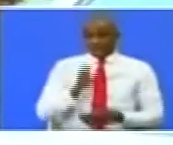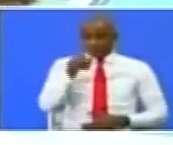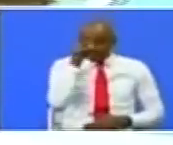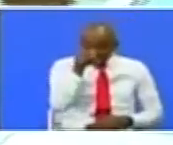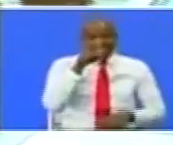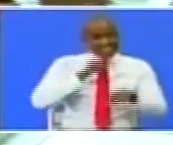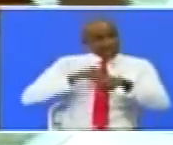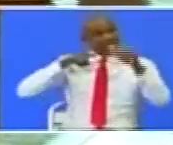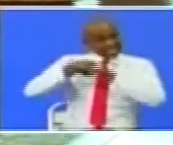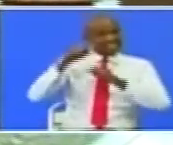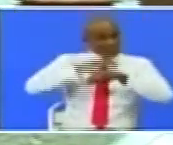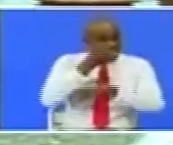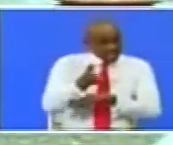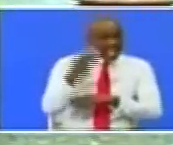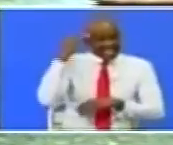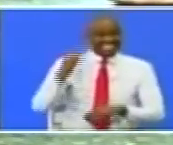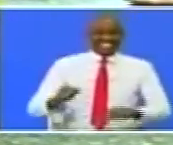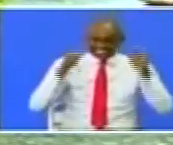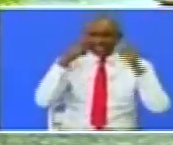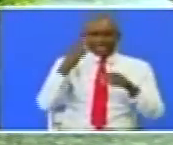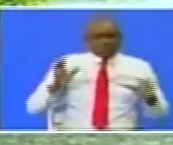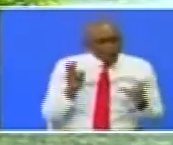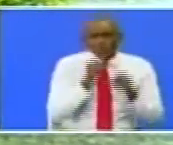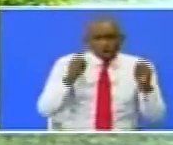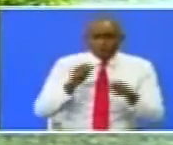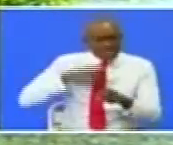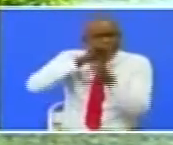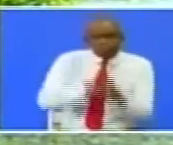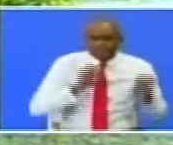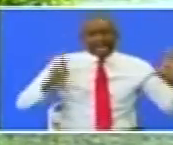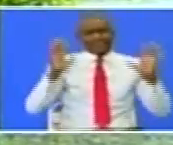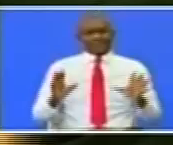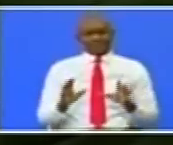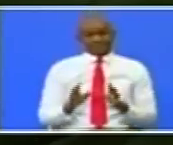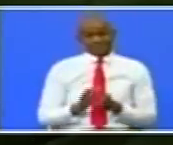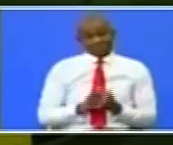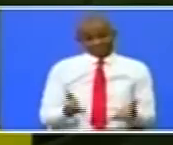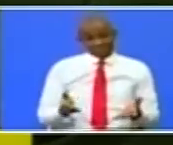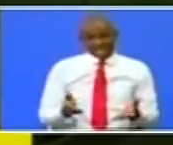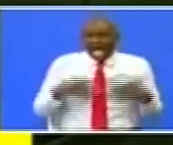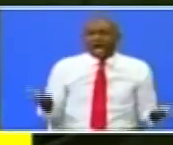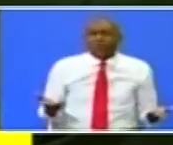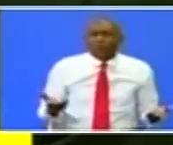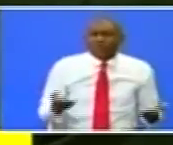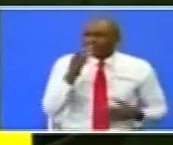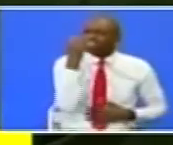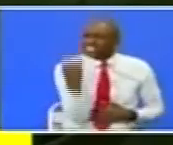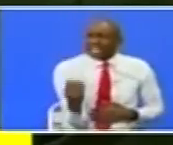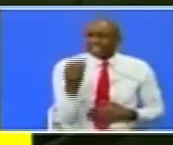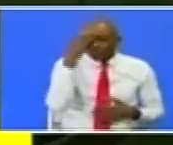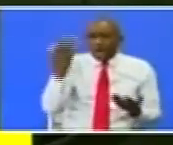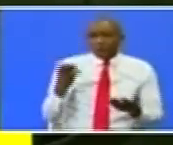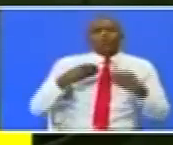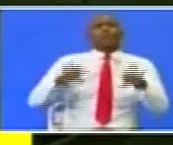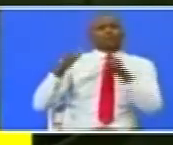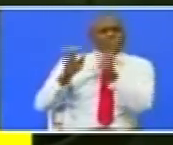school administration, the head teacher denied the discrimination allegations. How did this child lose a